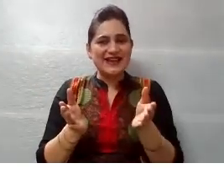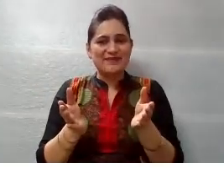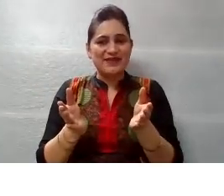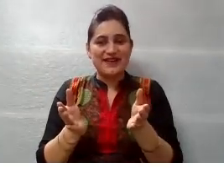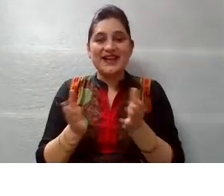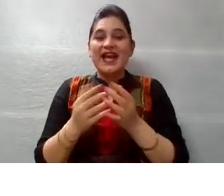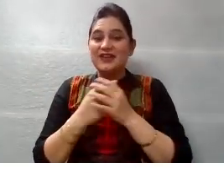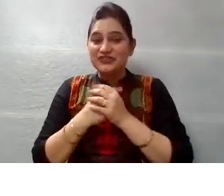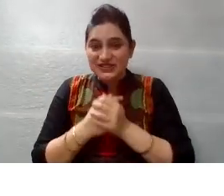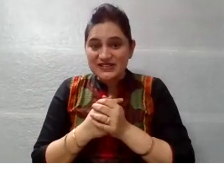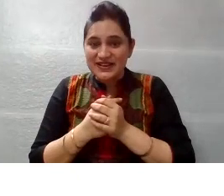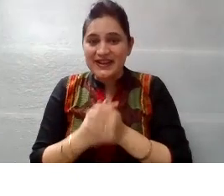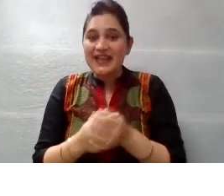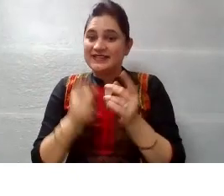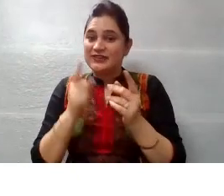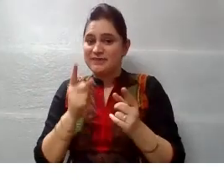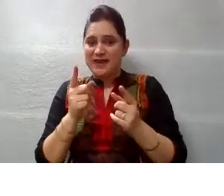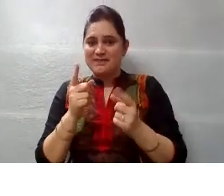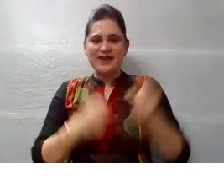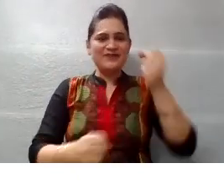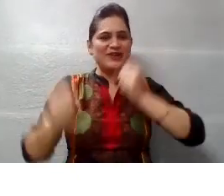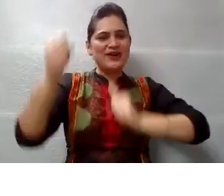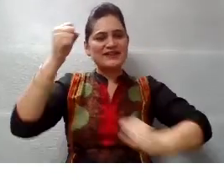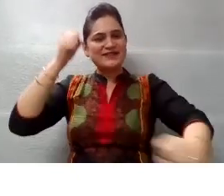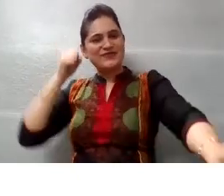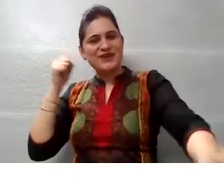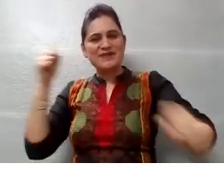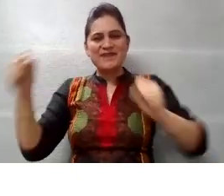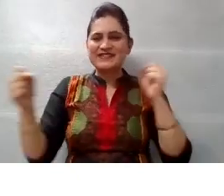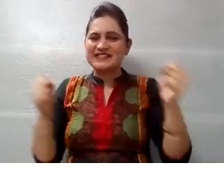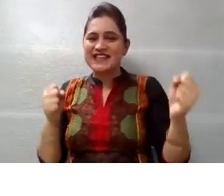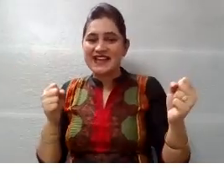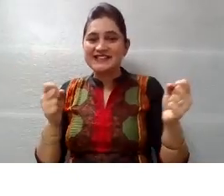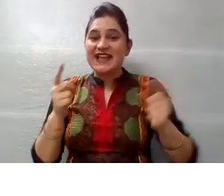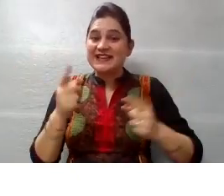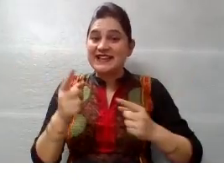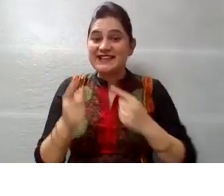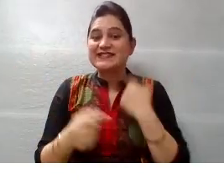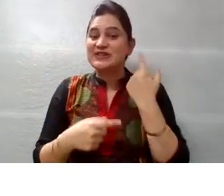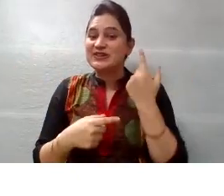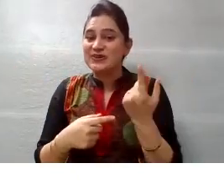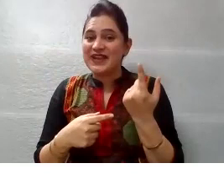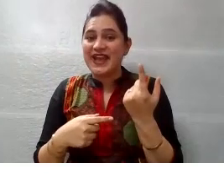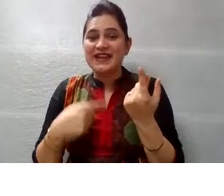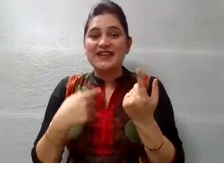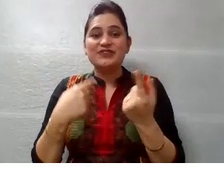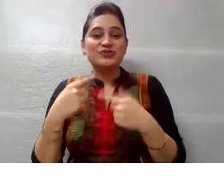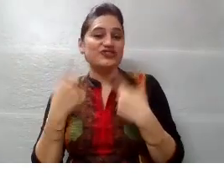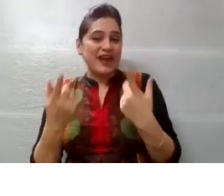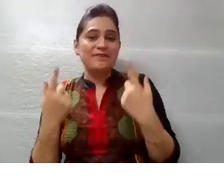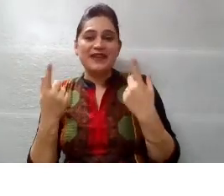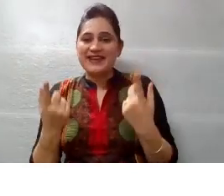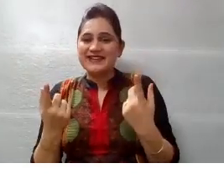other number. And children, you remember we all did warm up exercise? Yes. You can